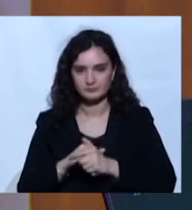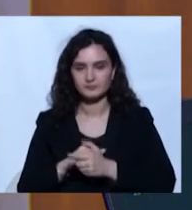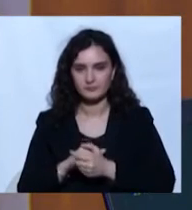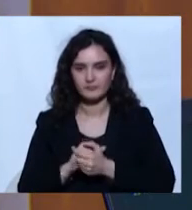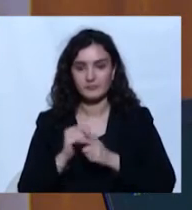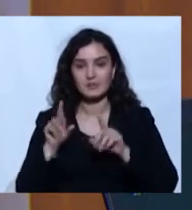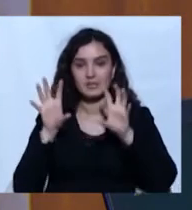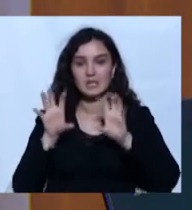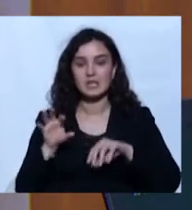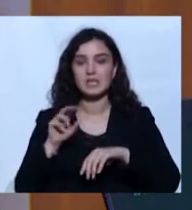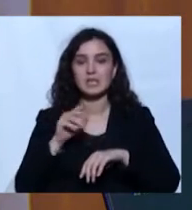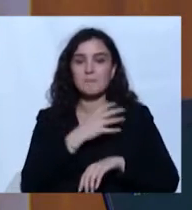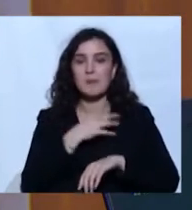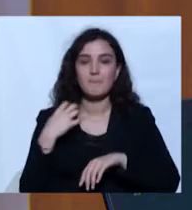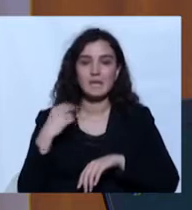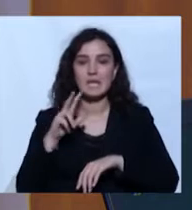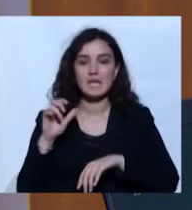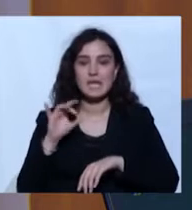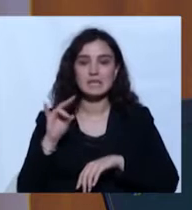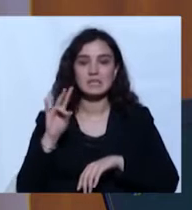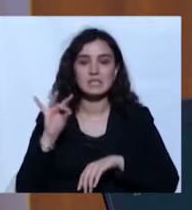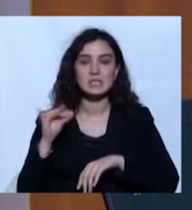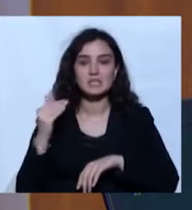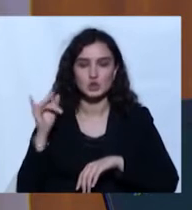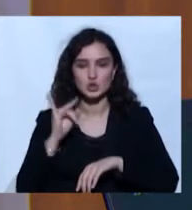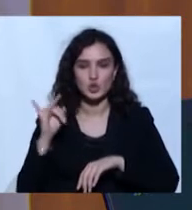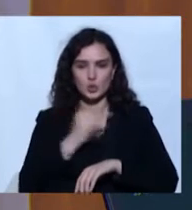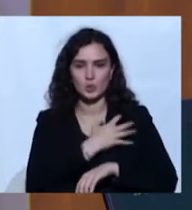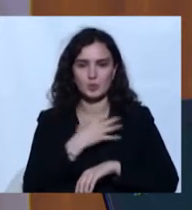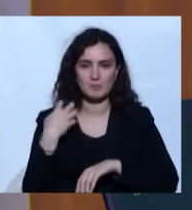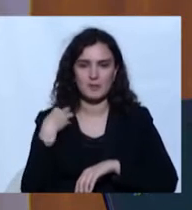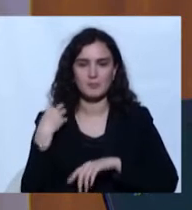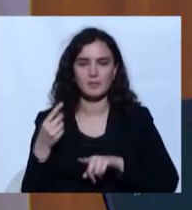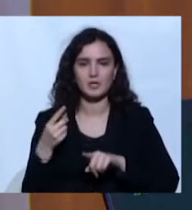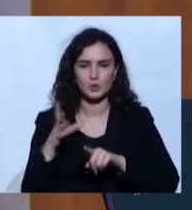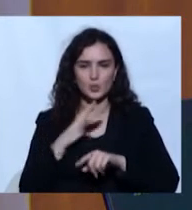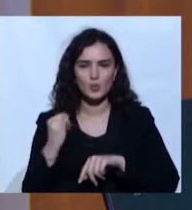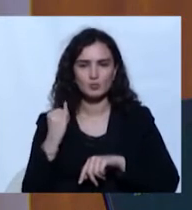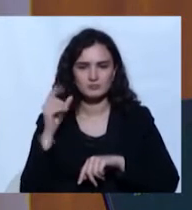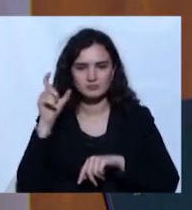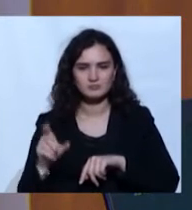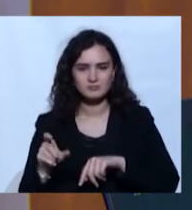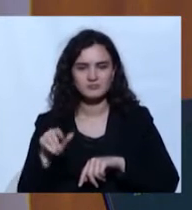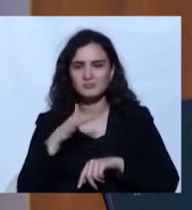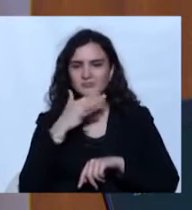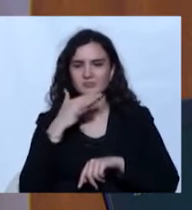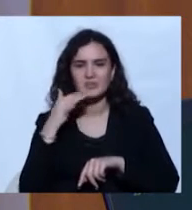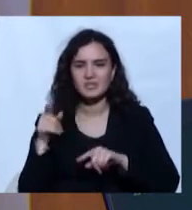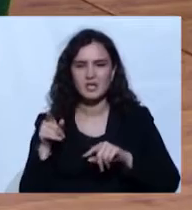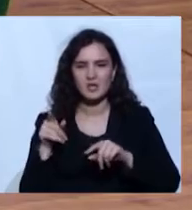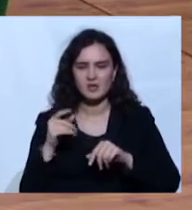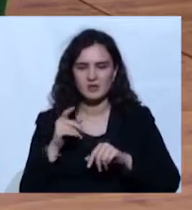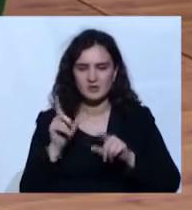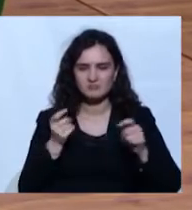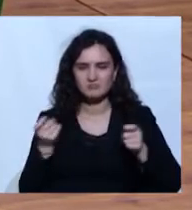rule of King Henry VIII, a real king, a real historical king. And he was a cruel king, and there were a lot of